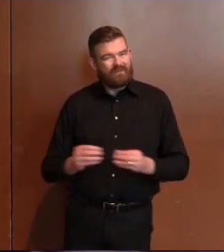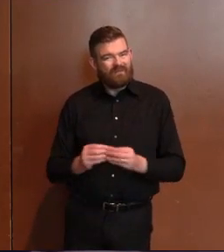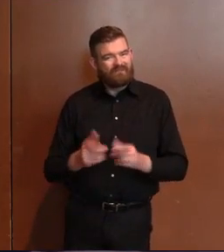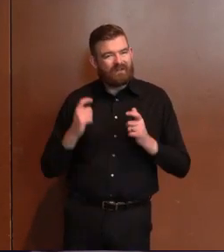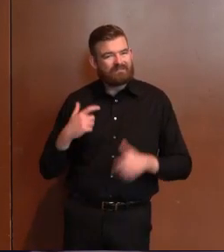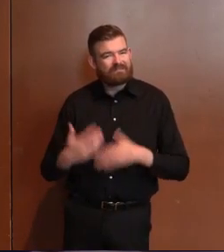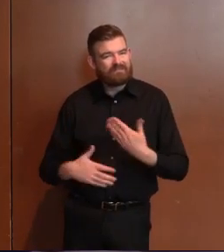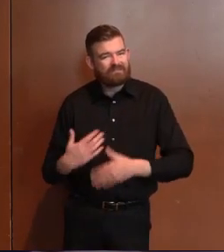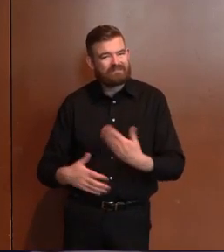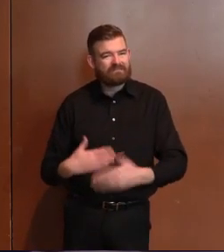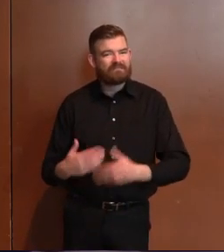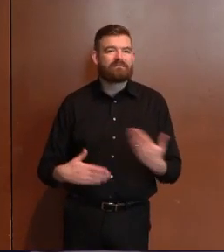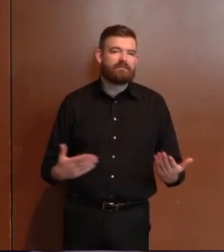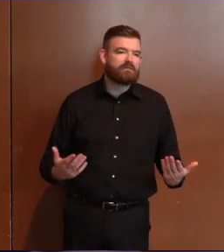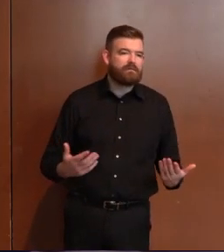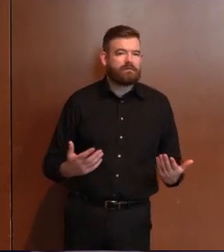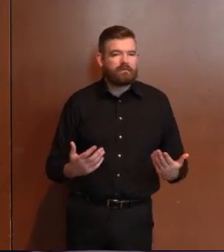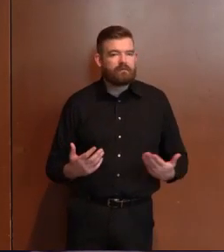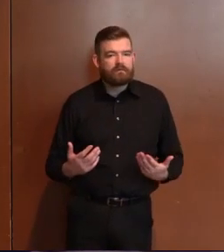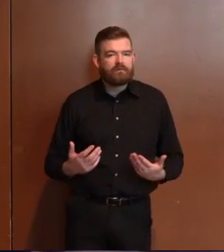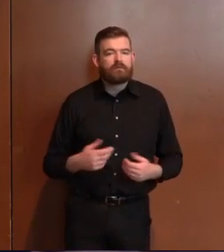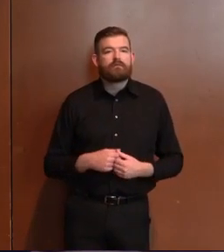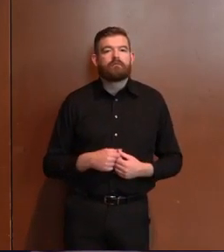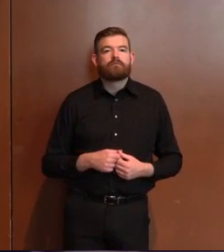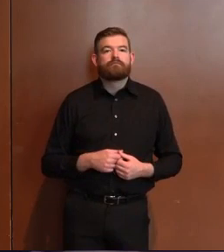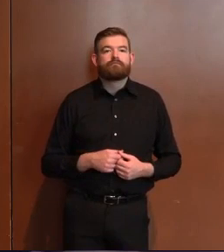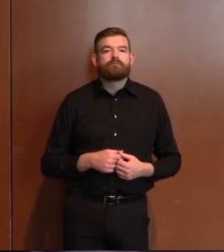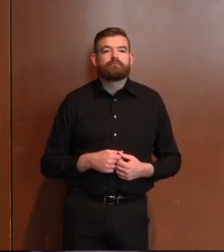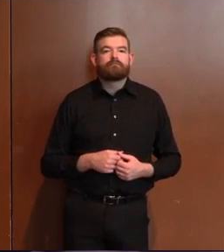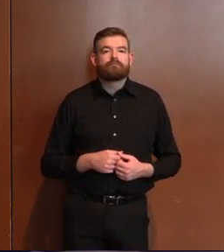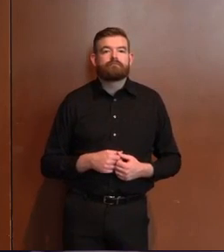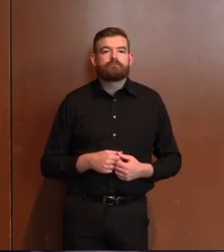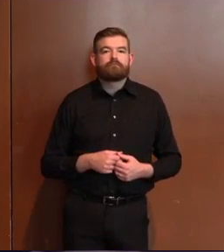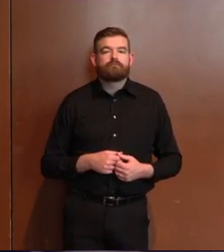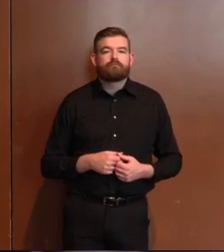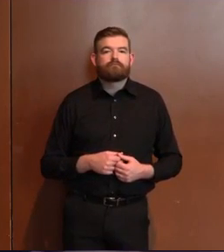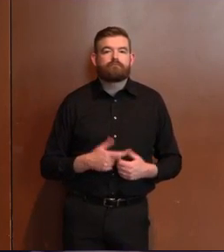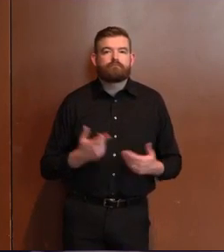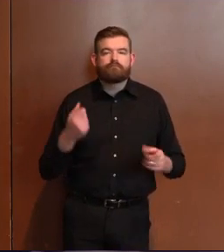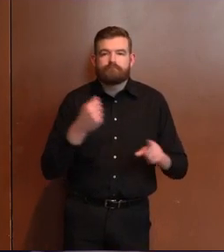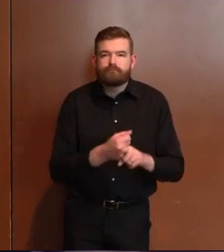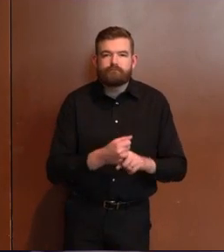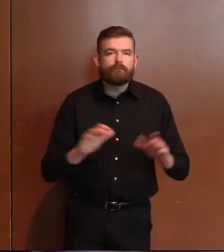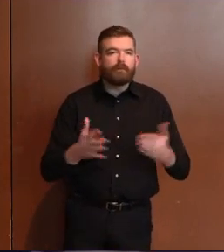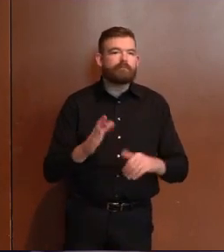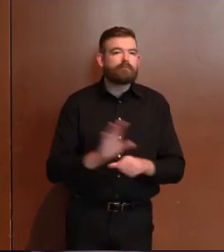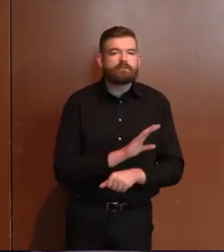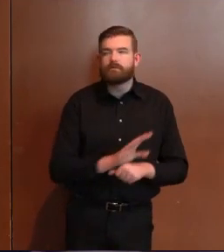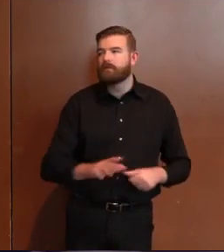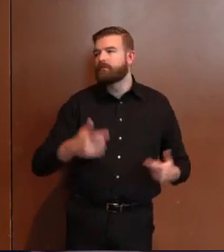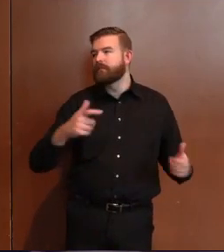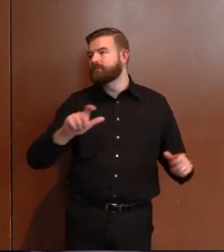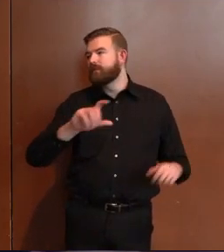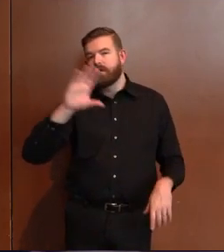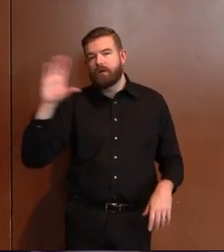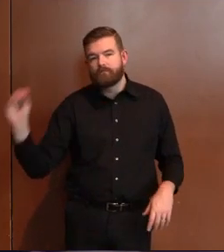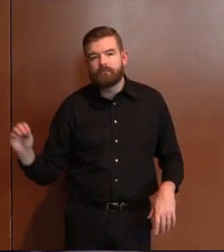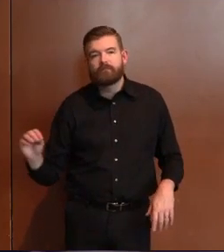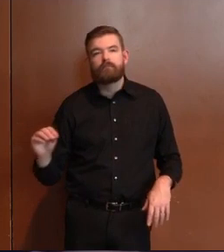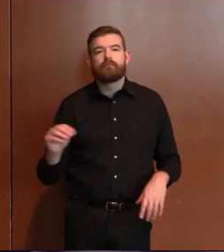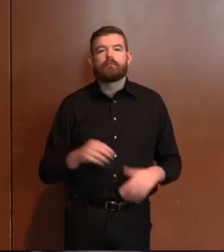individuals, small businesses. It works its way through all the industries that are impacted. Healthcare, obviously, transit, two big